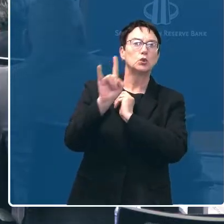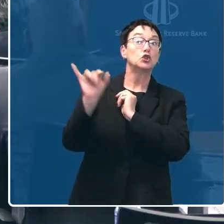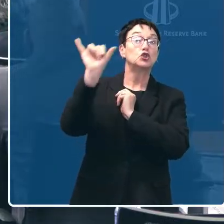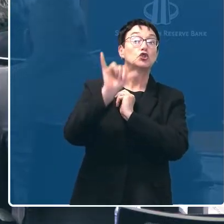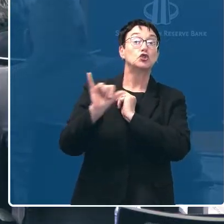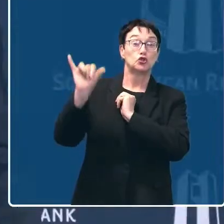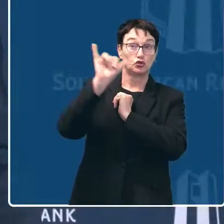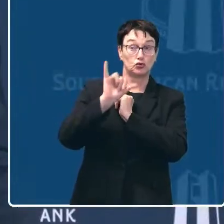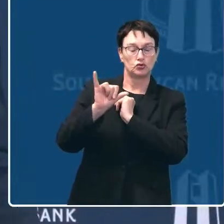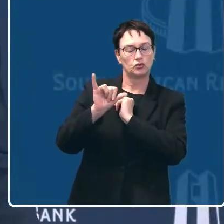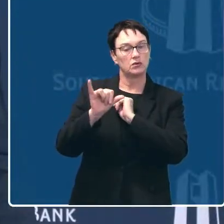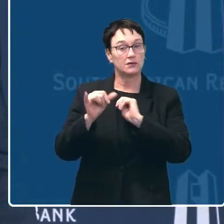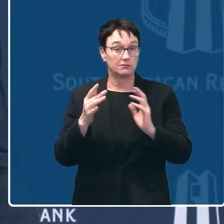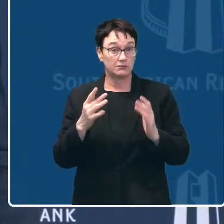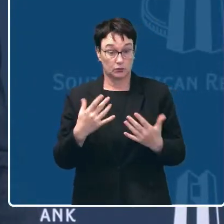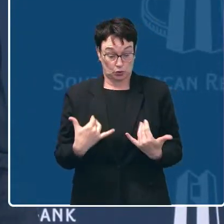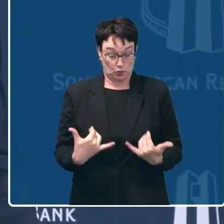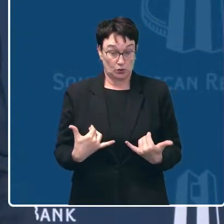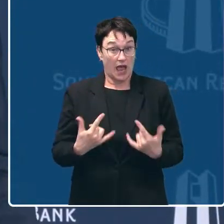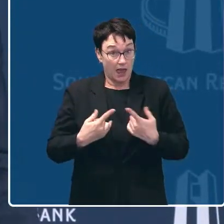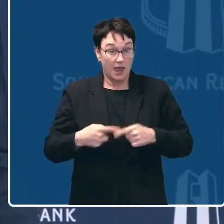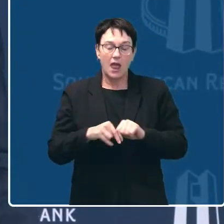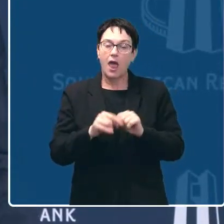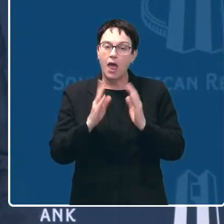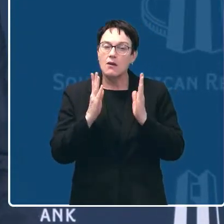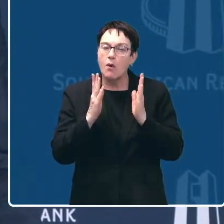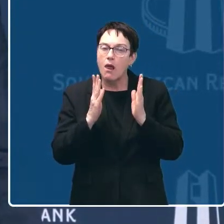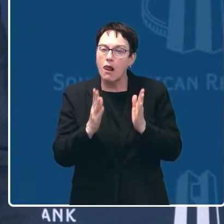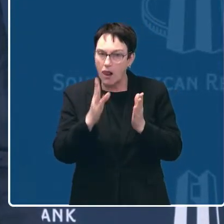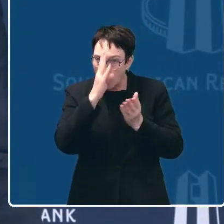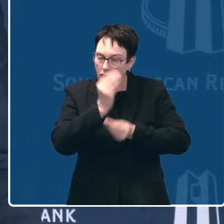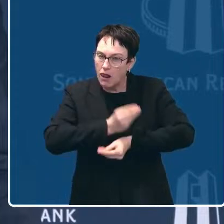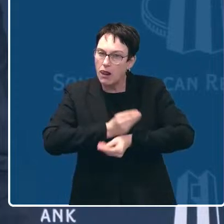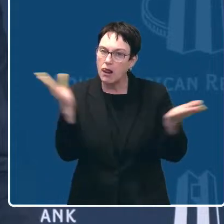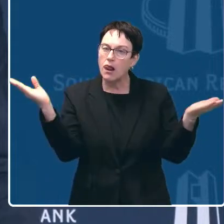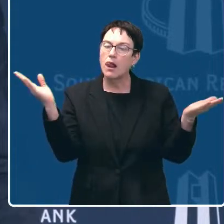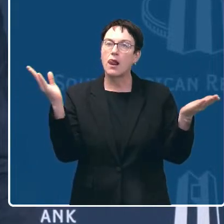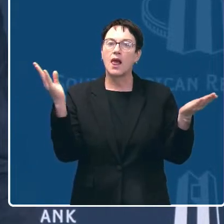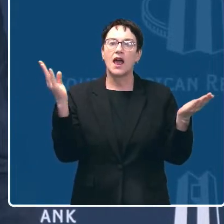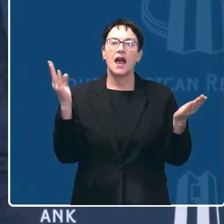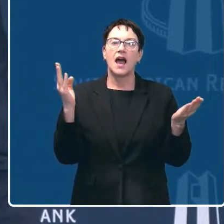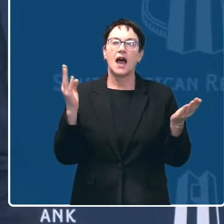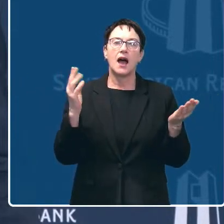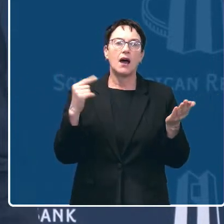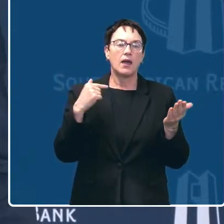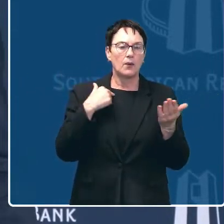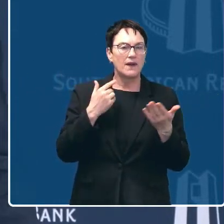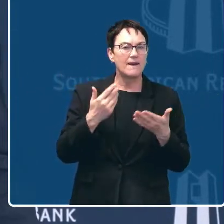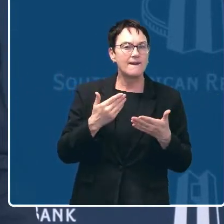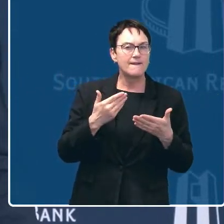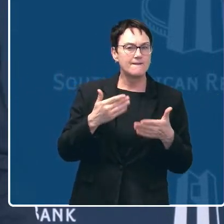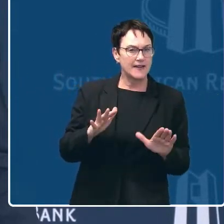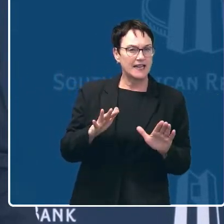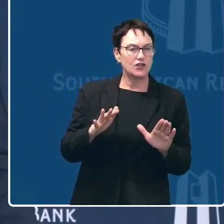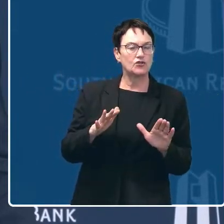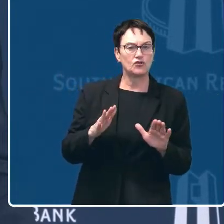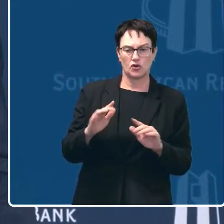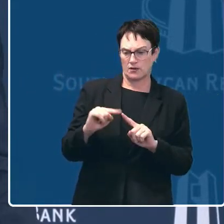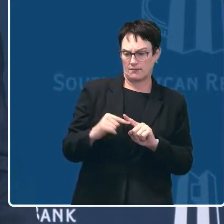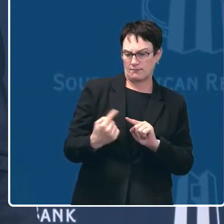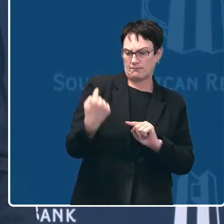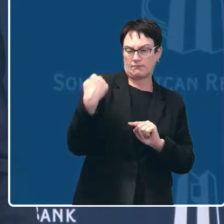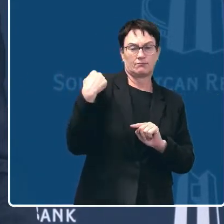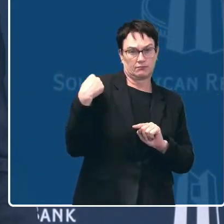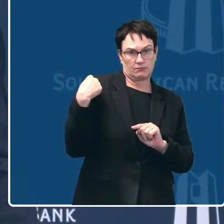today, we will release a summary of the inflation targeting conference that we